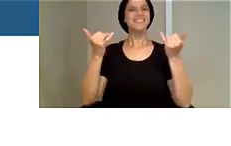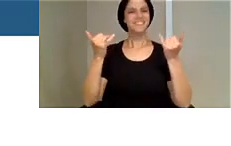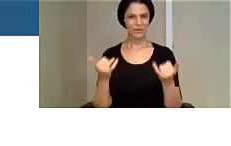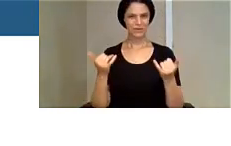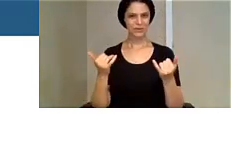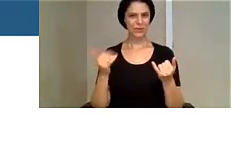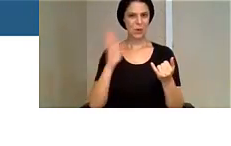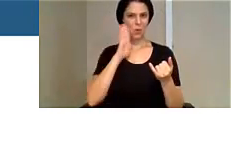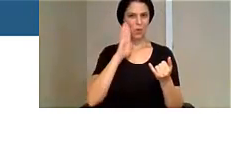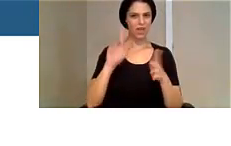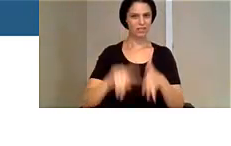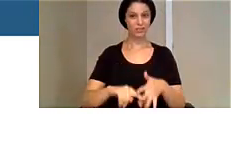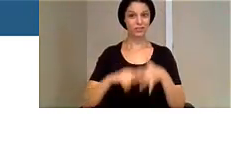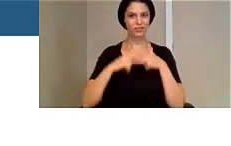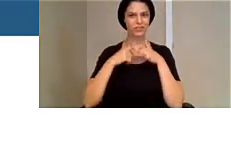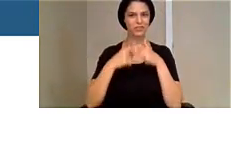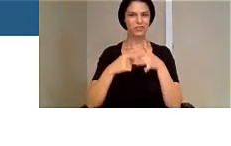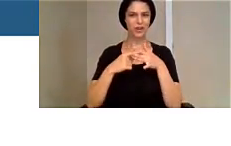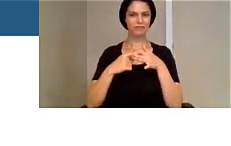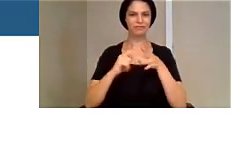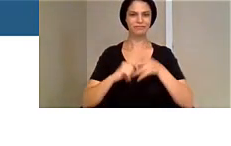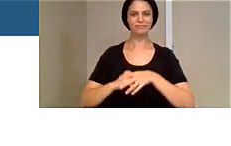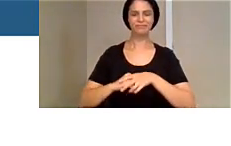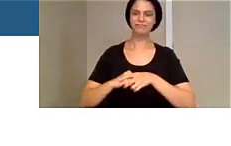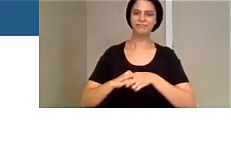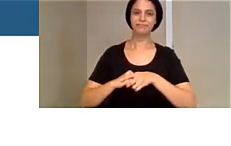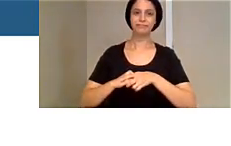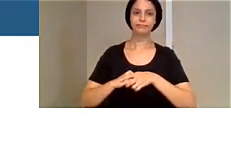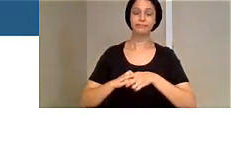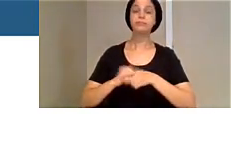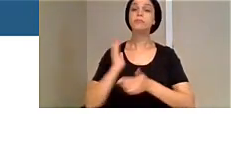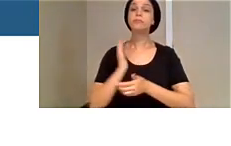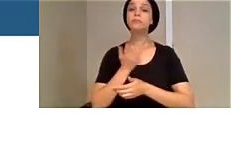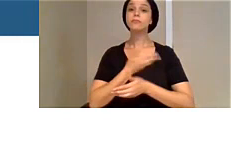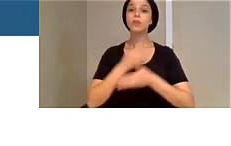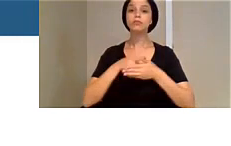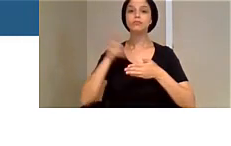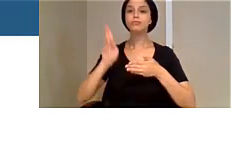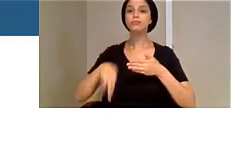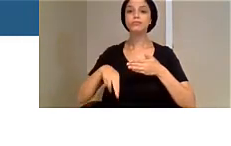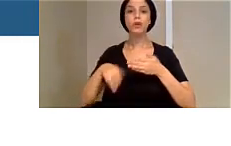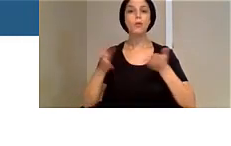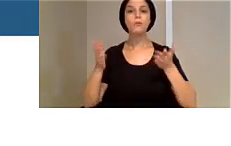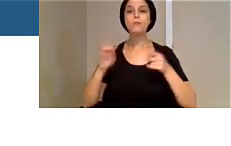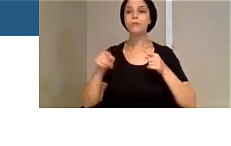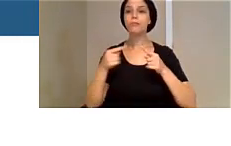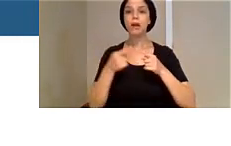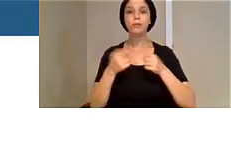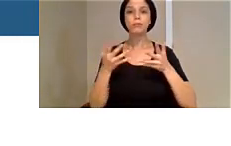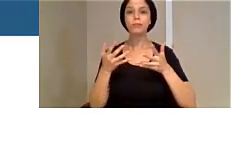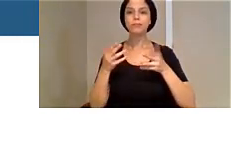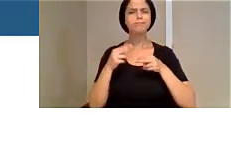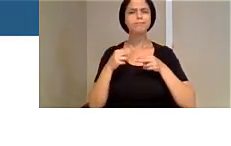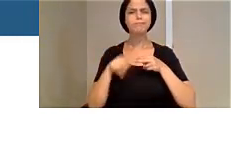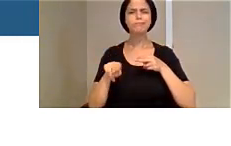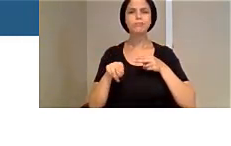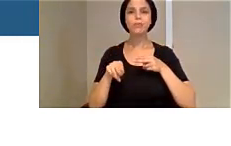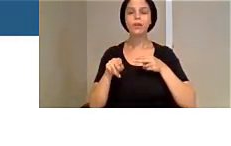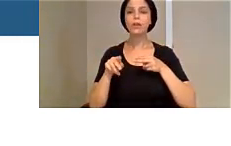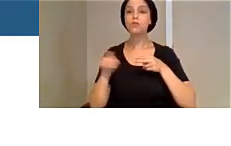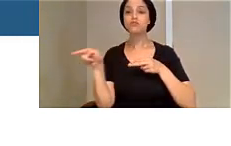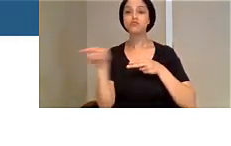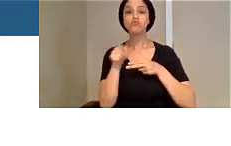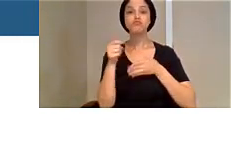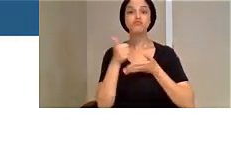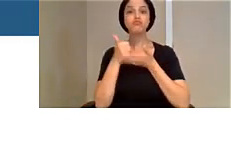and finally get rolling with some content here. So our outcomes are real simple. We're trying to help you gain an